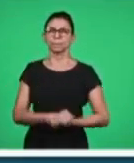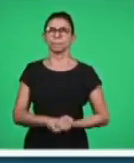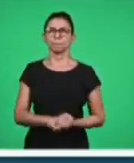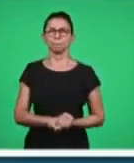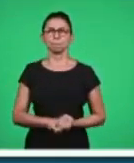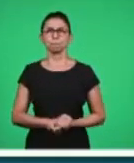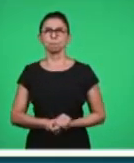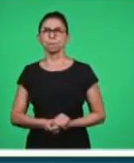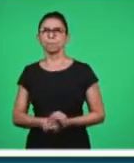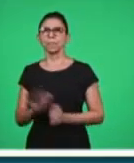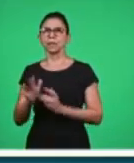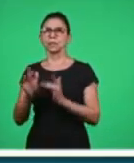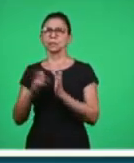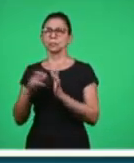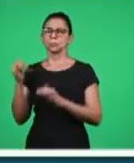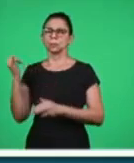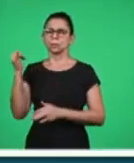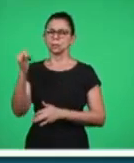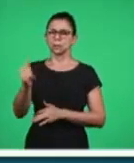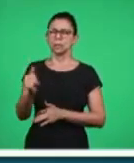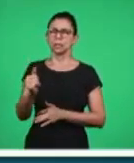And